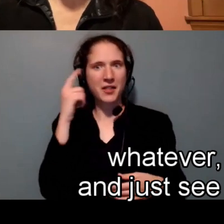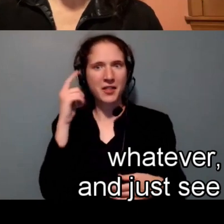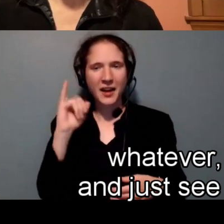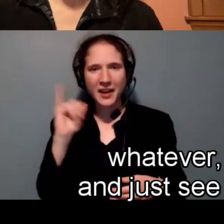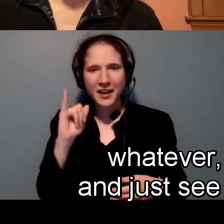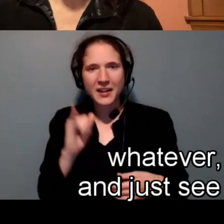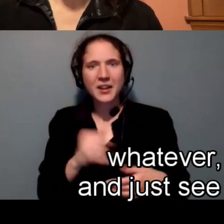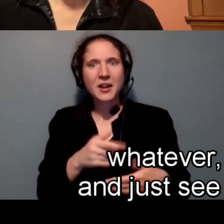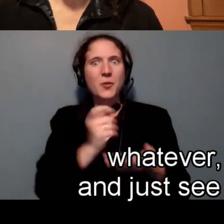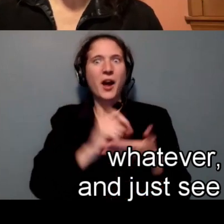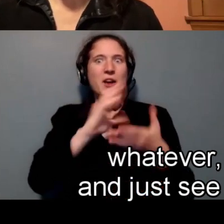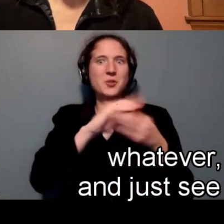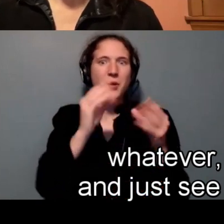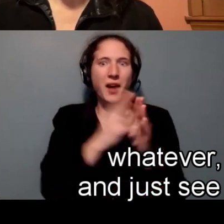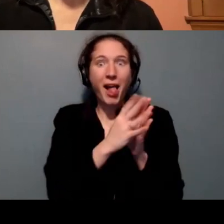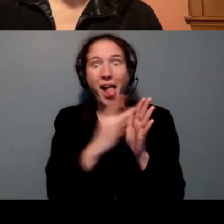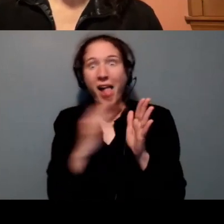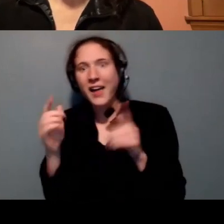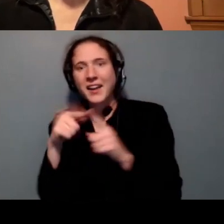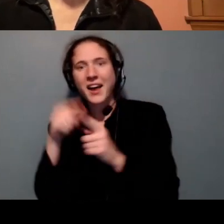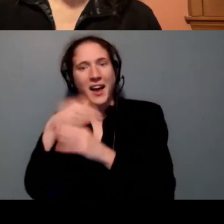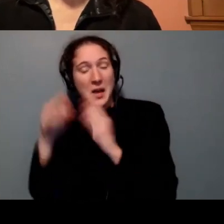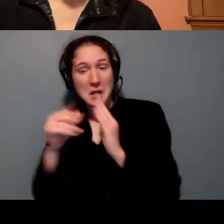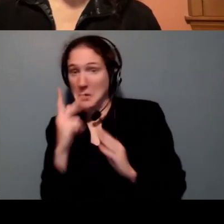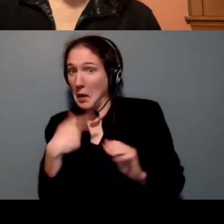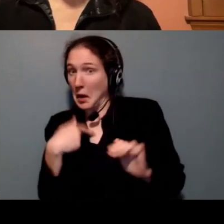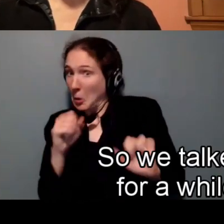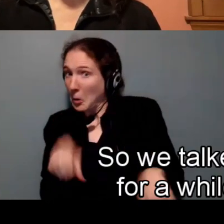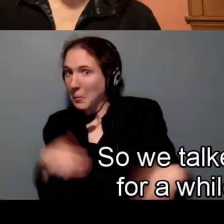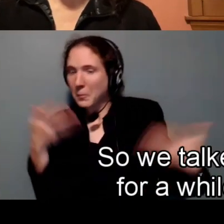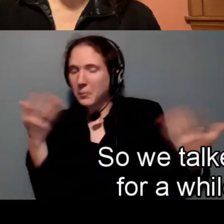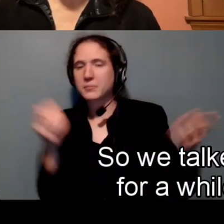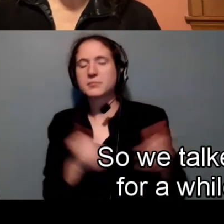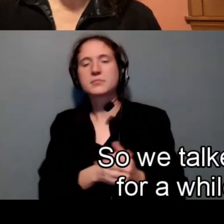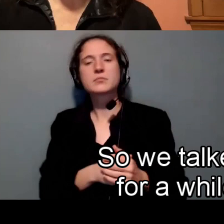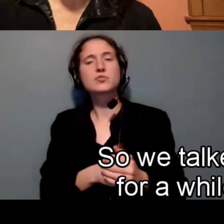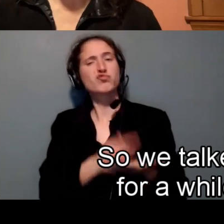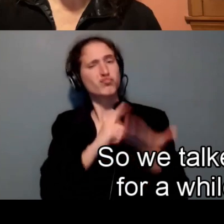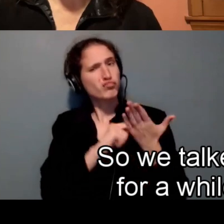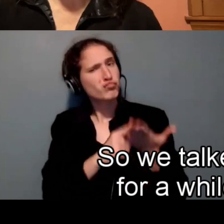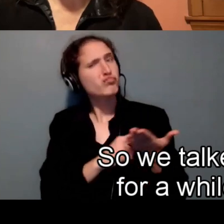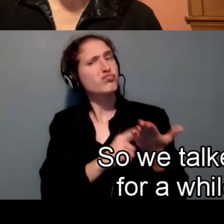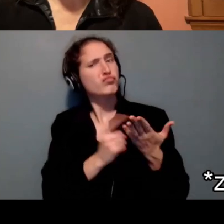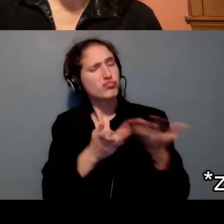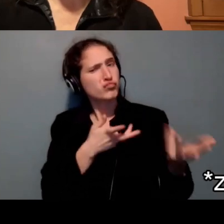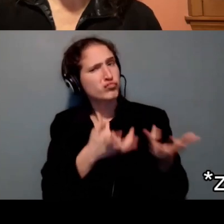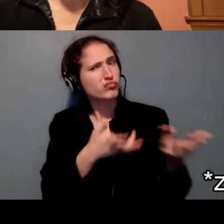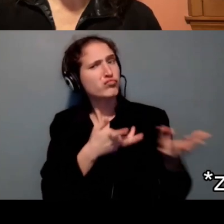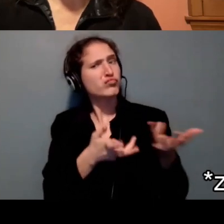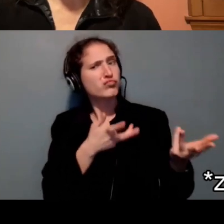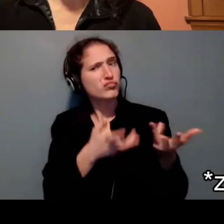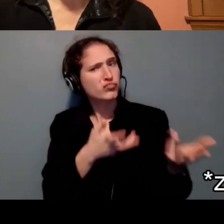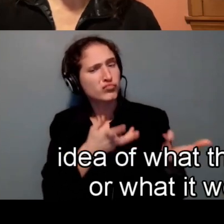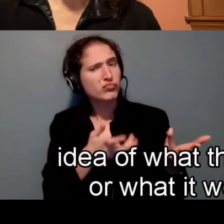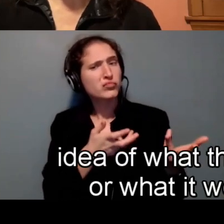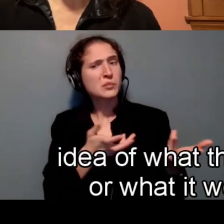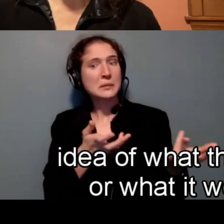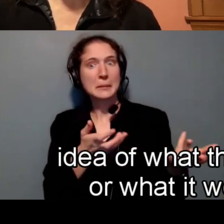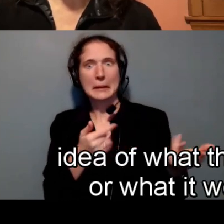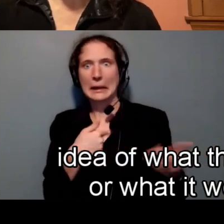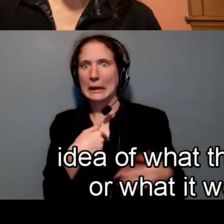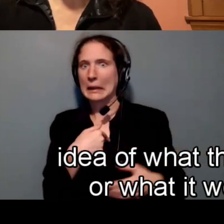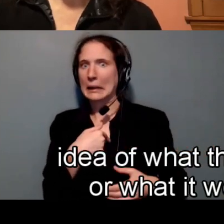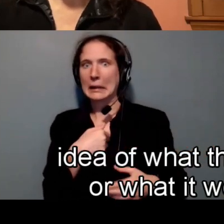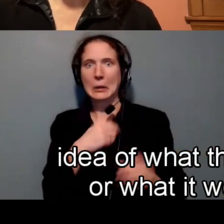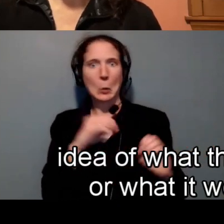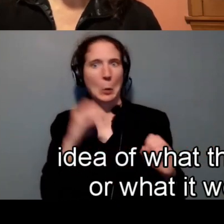conclude it, and just see if I can do that. So we talked about that for a while, and I had zero idea of